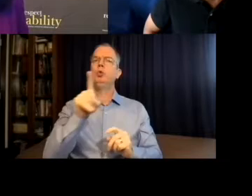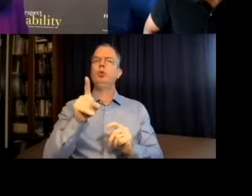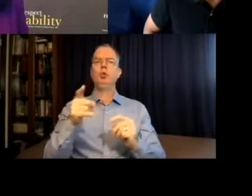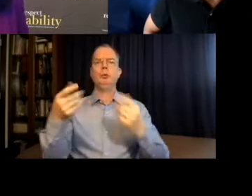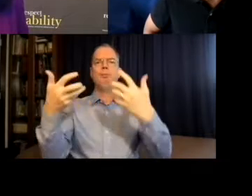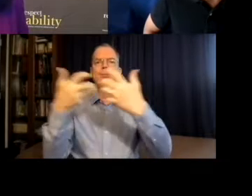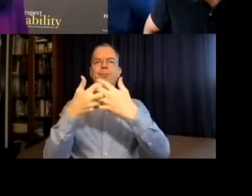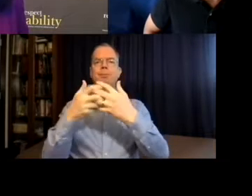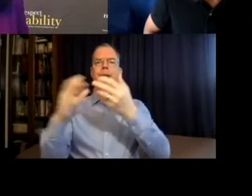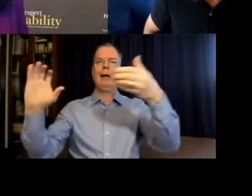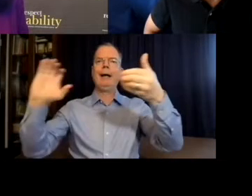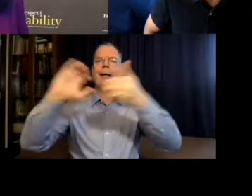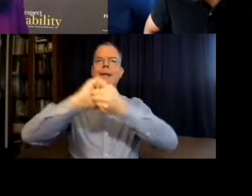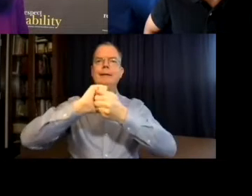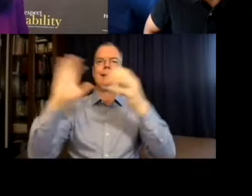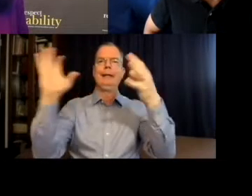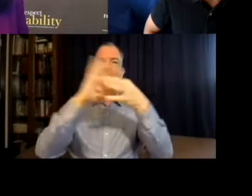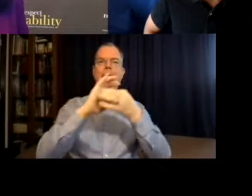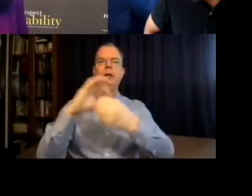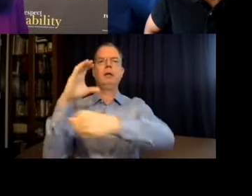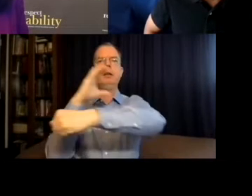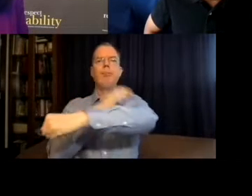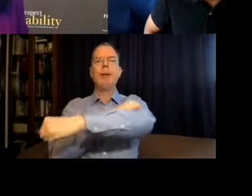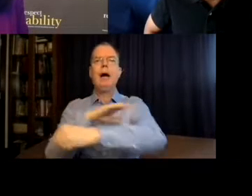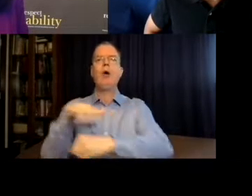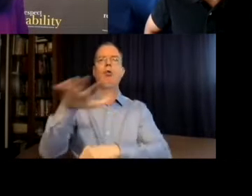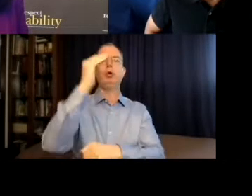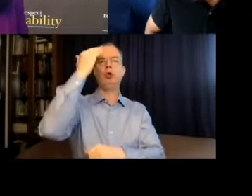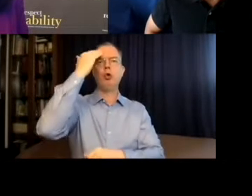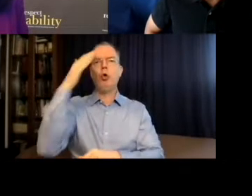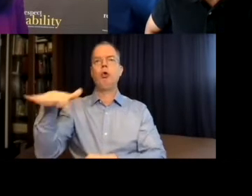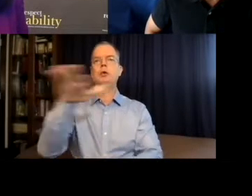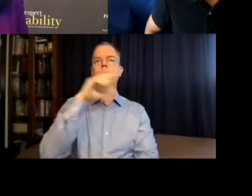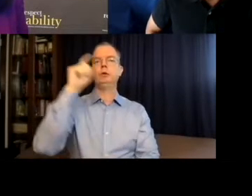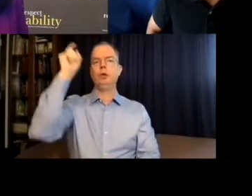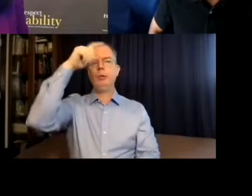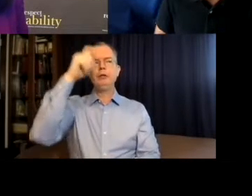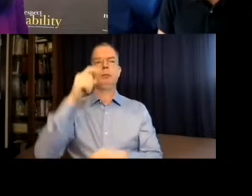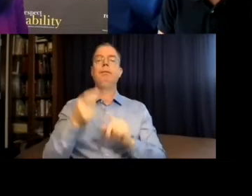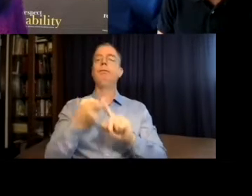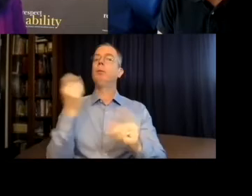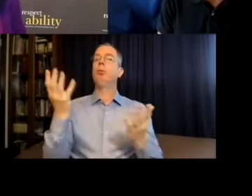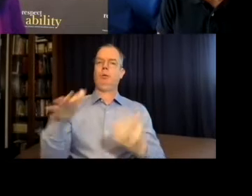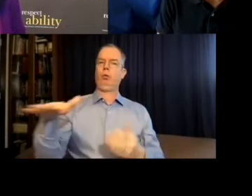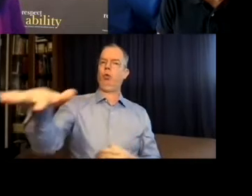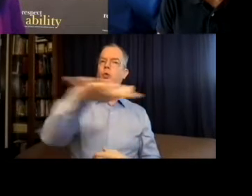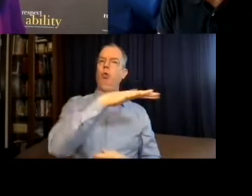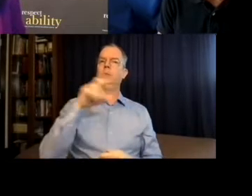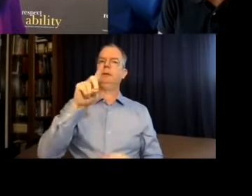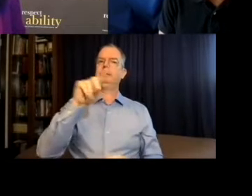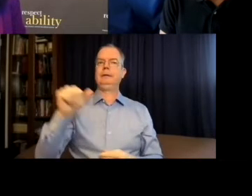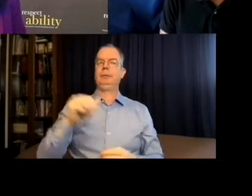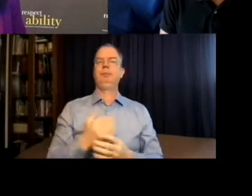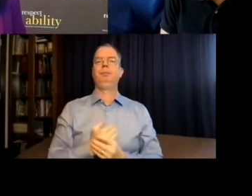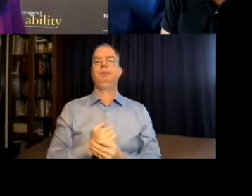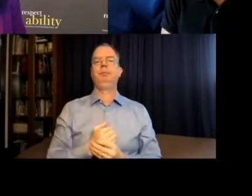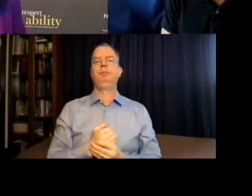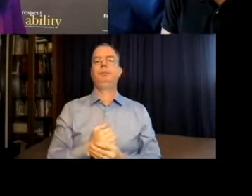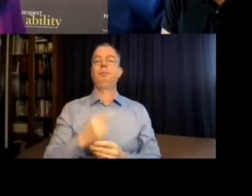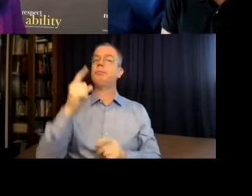specific disabilities, but there are very few that really combine the connective power, knowledge, and wisdom for people across the spectrum.